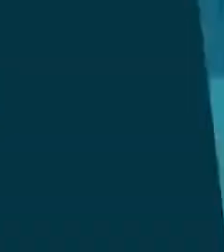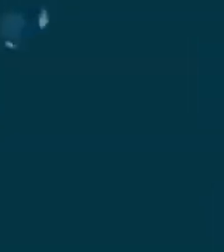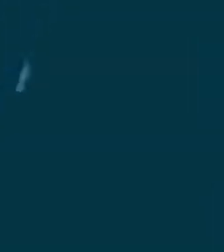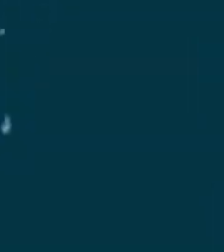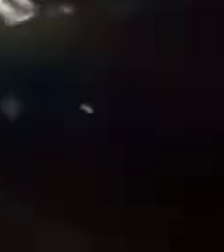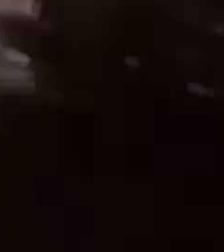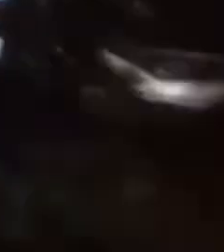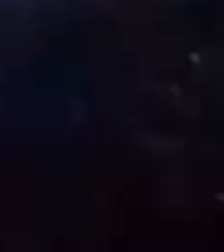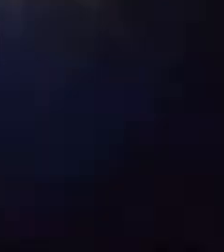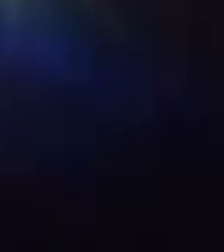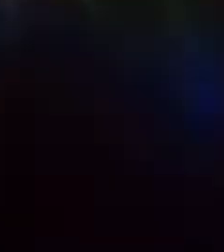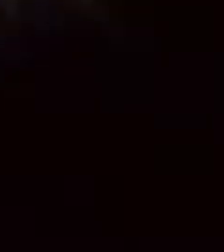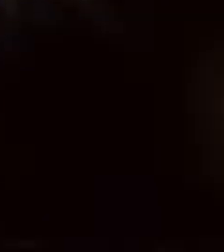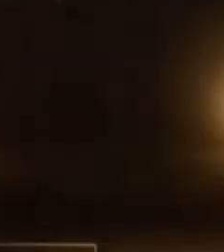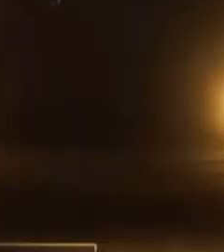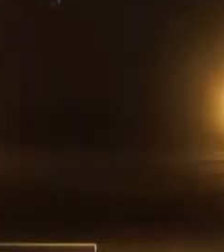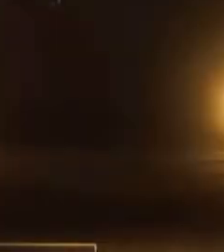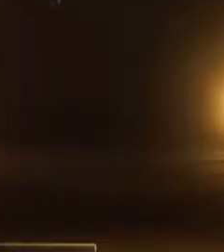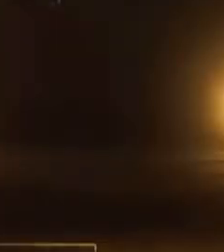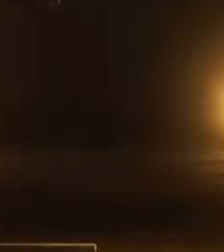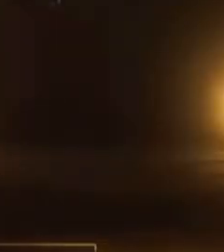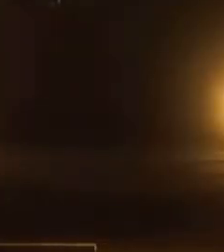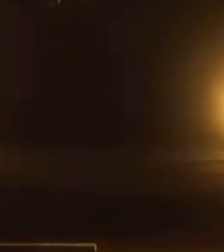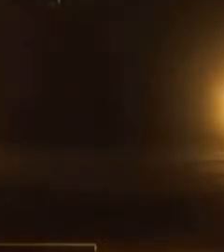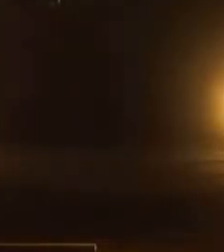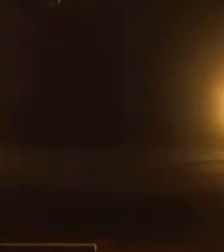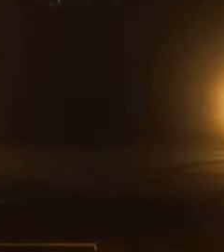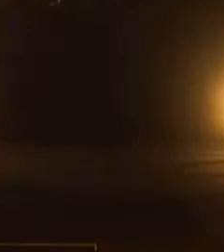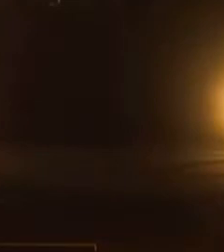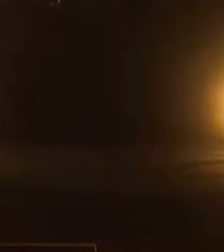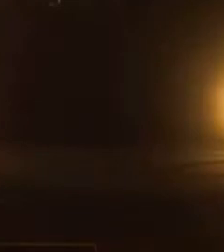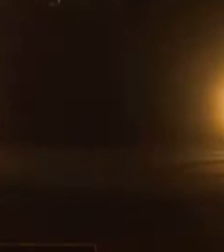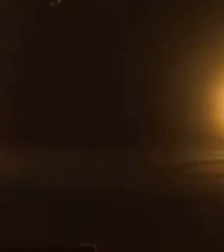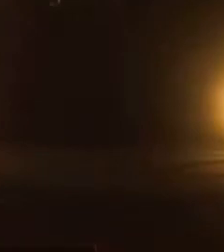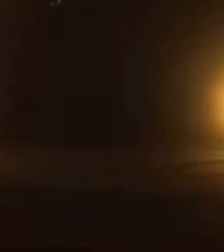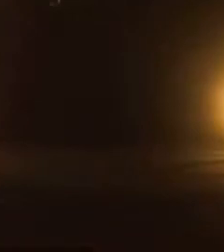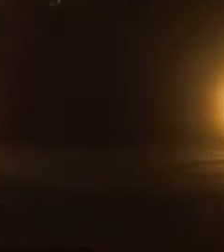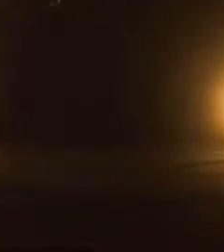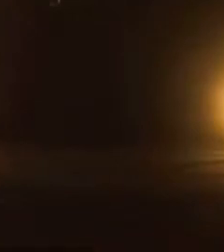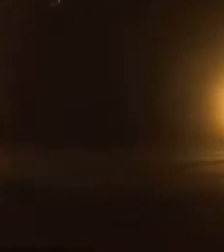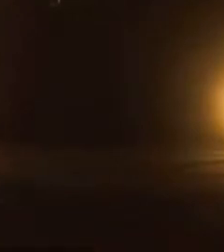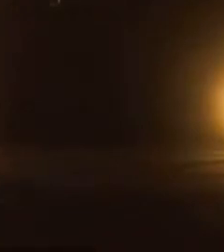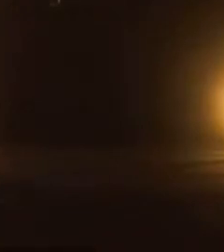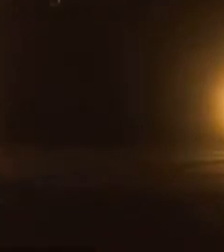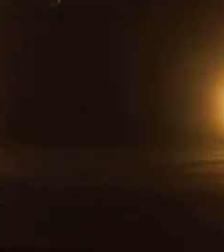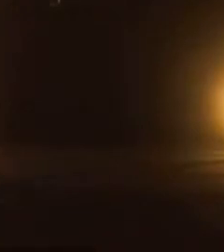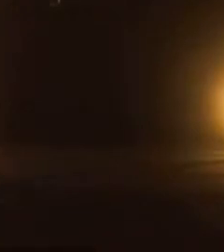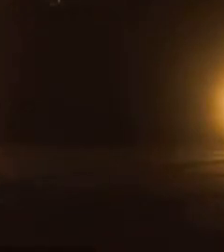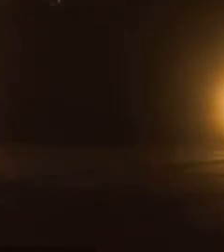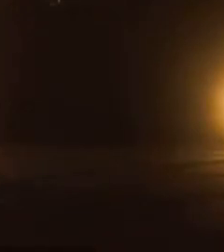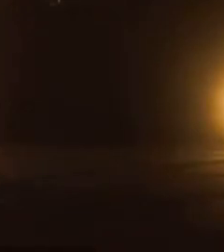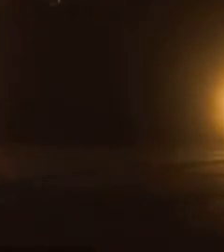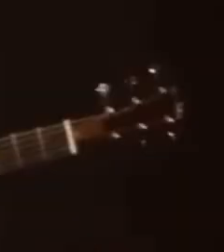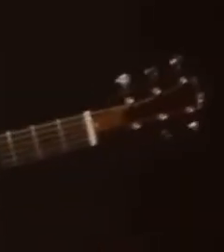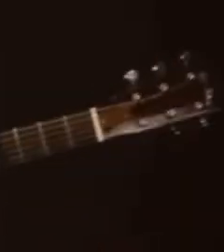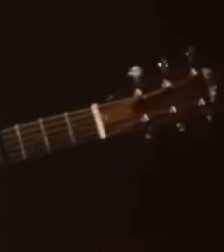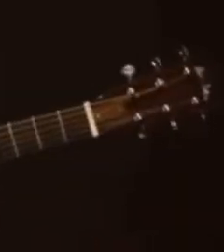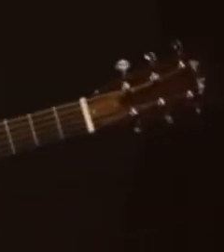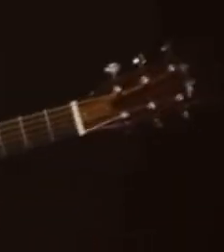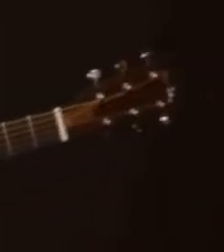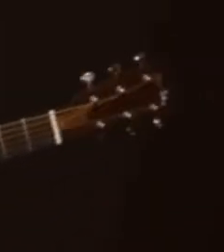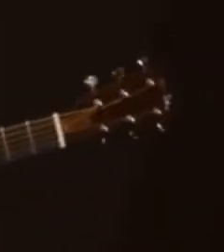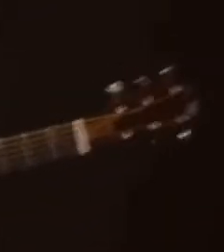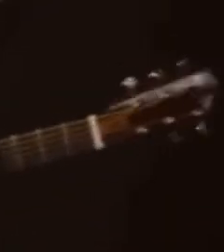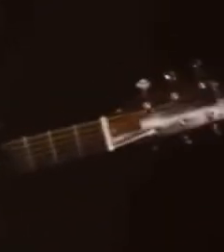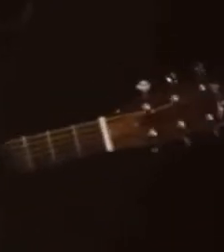Here we go again, going into a time of worship, seeking after supernatural deliverance through Christ. I